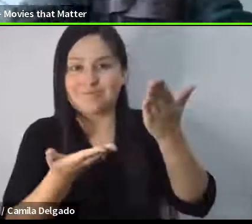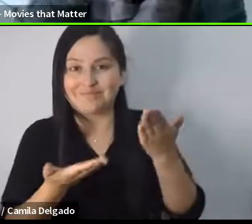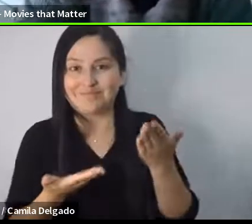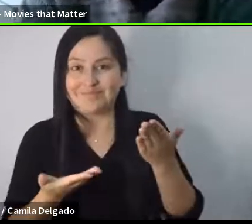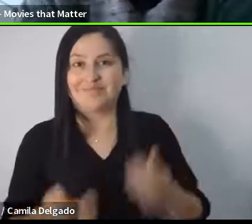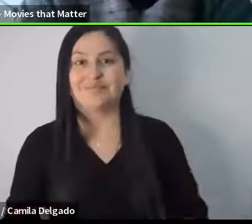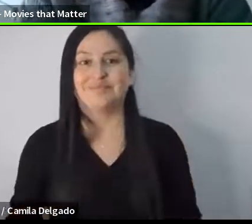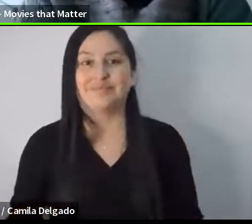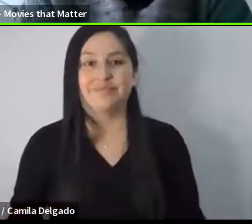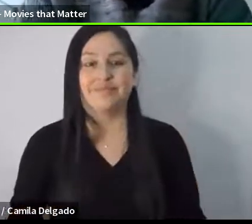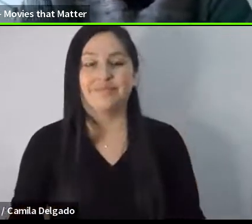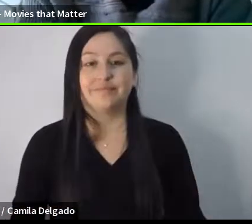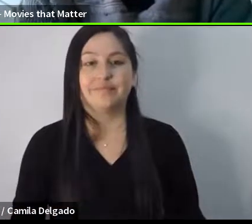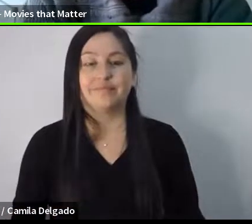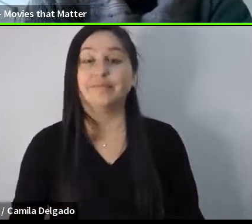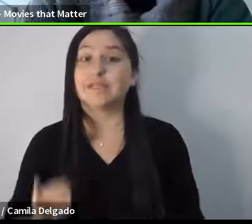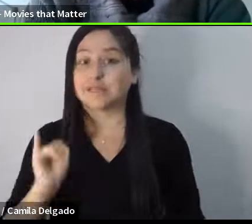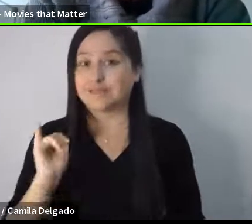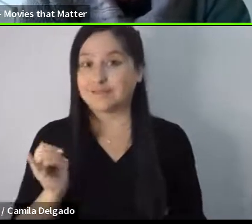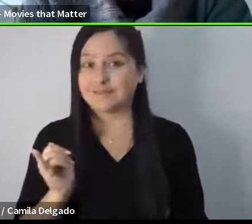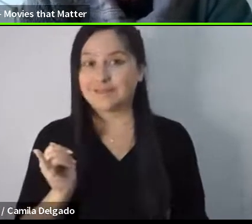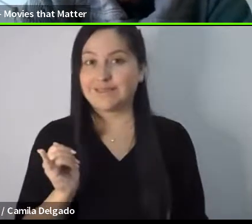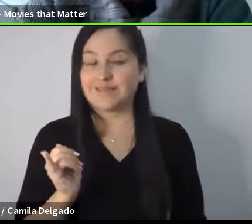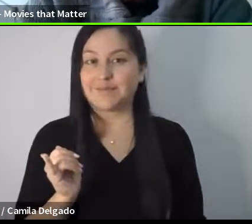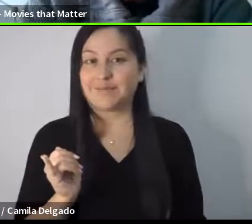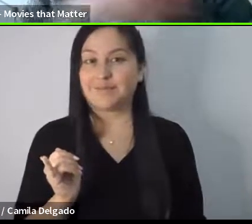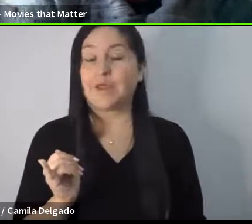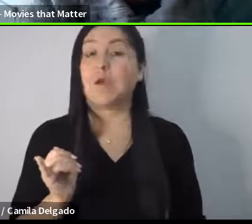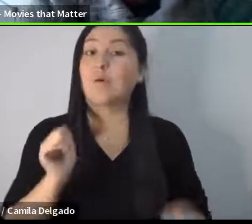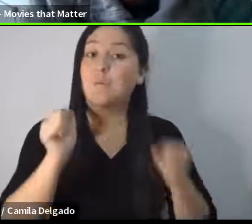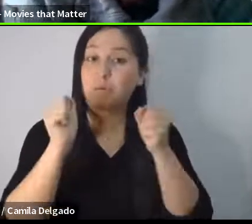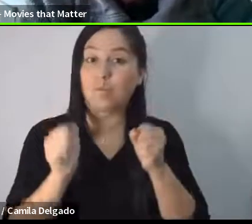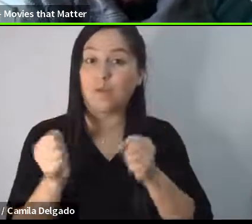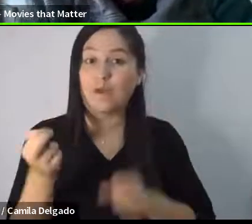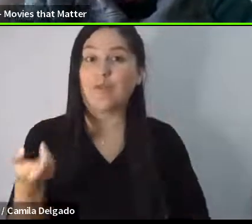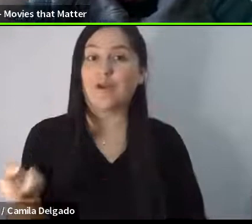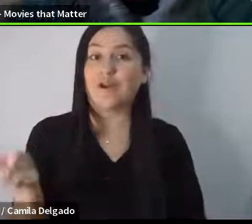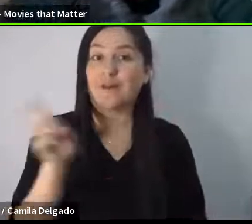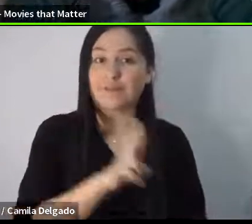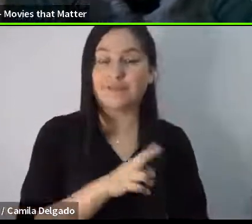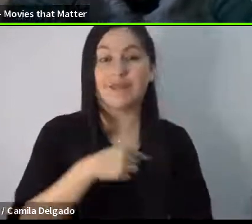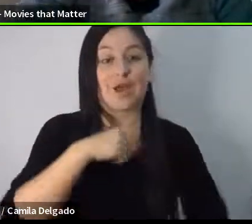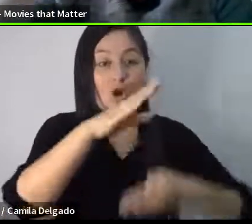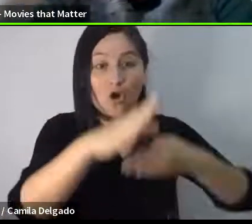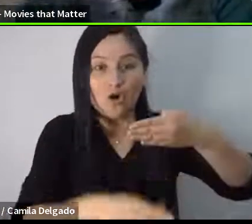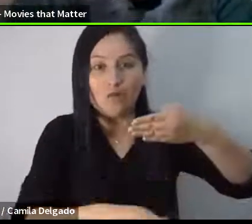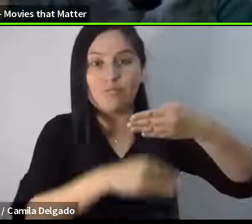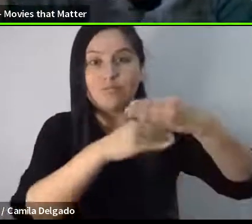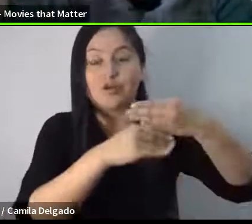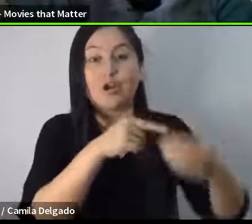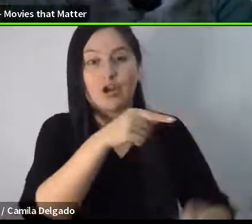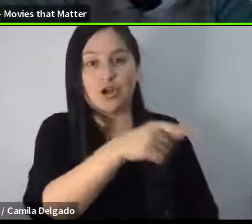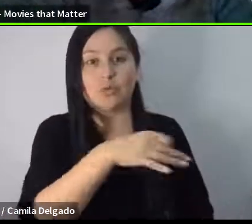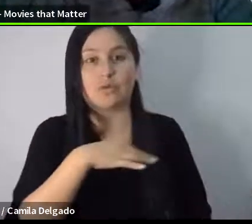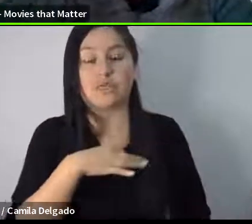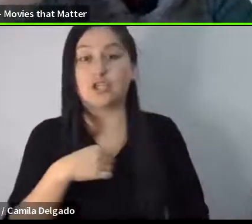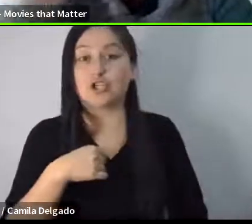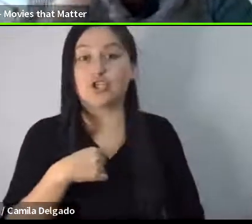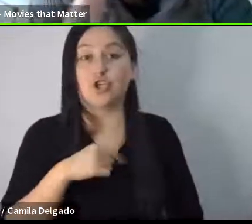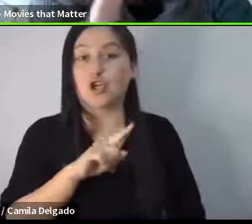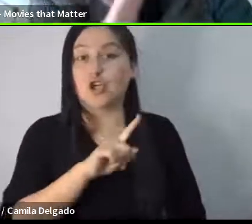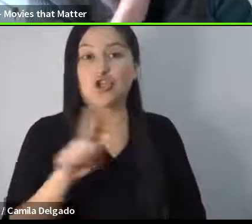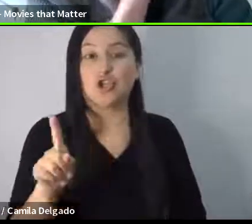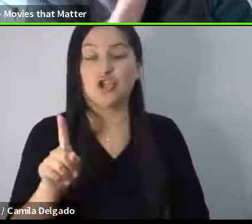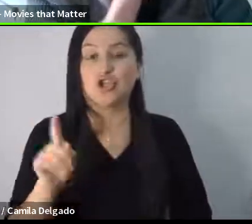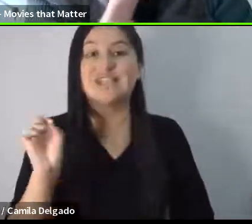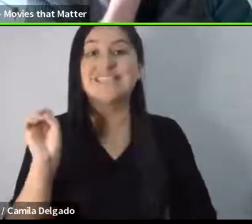I can just acknowledge what Thomas just said. Like as a filmmaker, especially a film, I'm not a filmmaker, I'm a programmer, but based on my conversations with filmmakers,